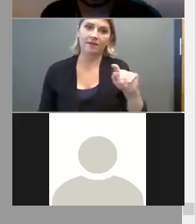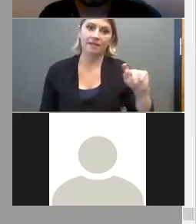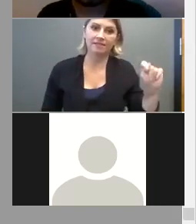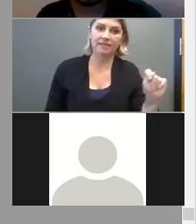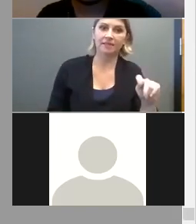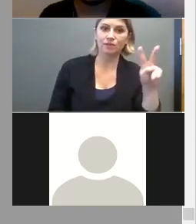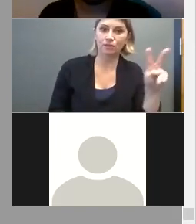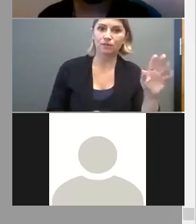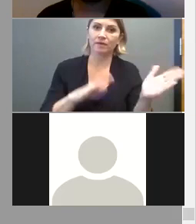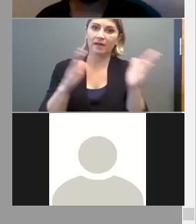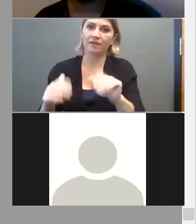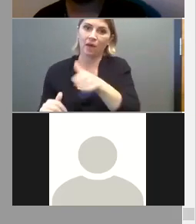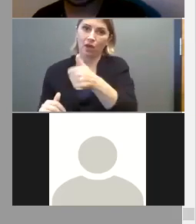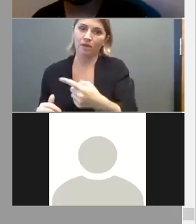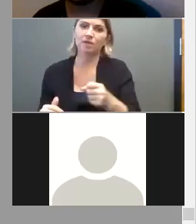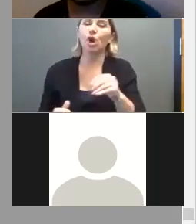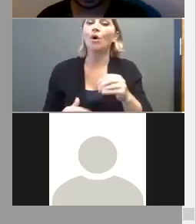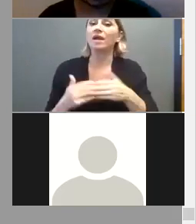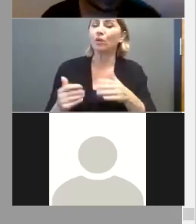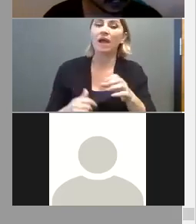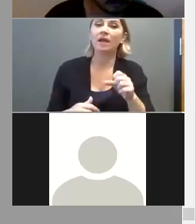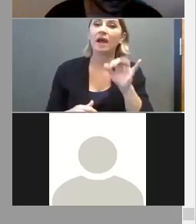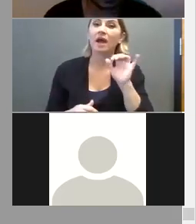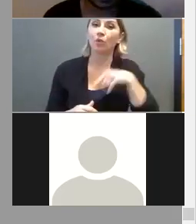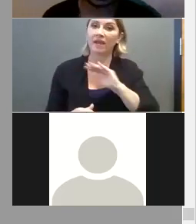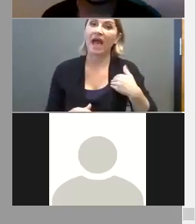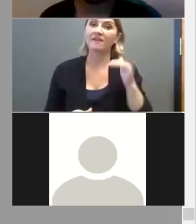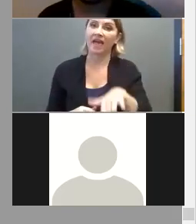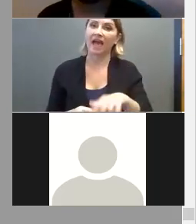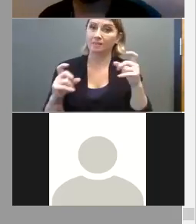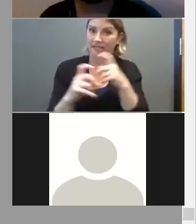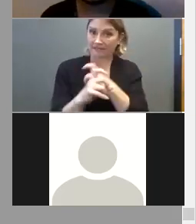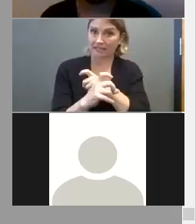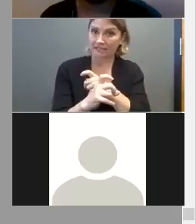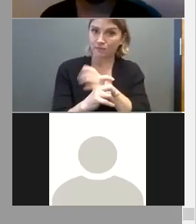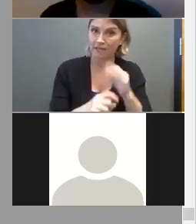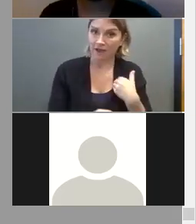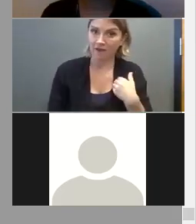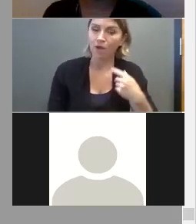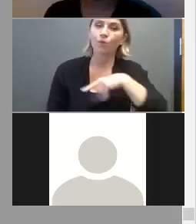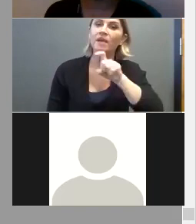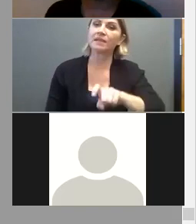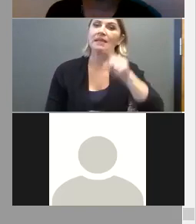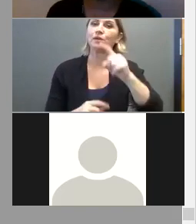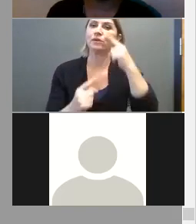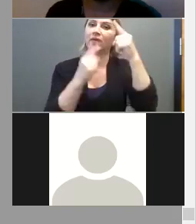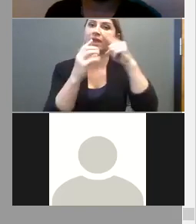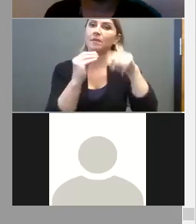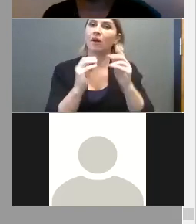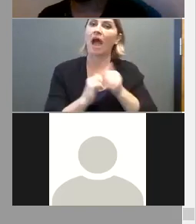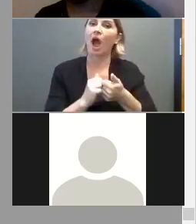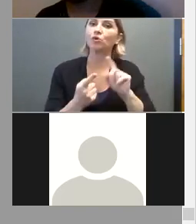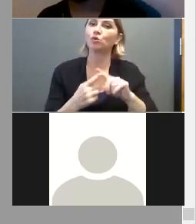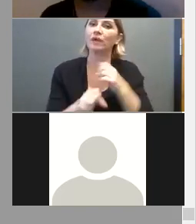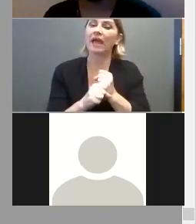theta 1. So now that we have these complexities, we now need to figure out how to get